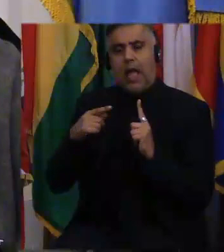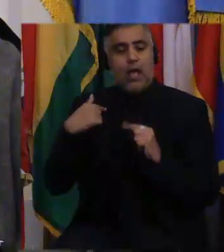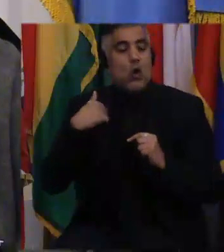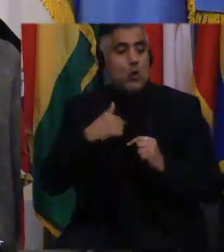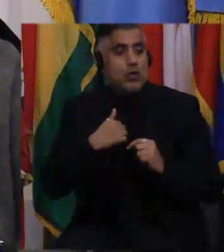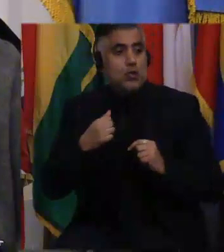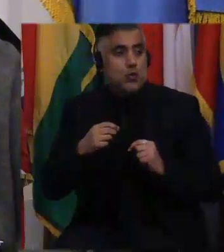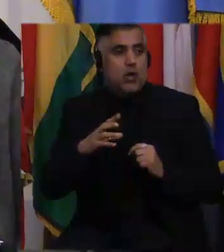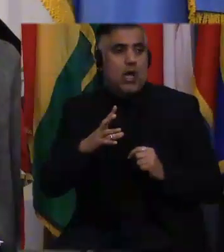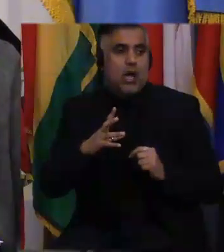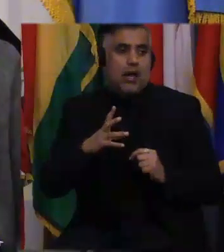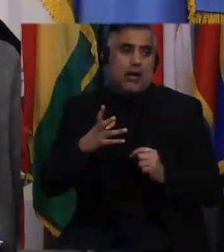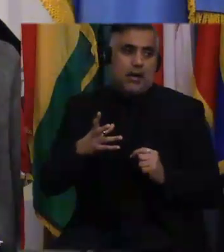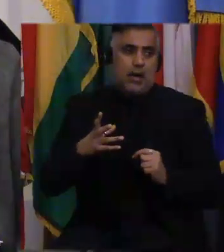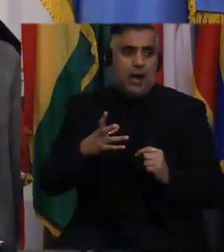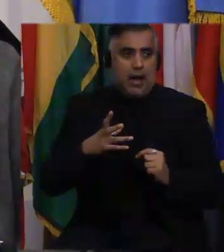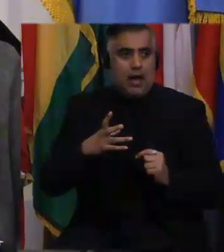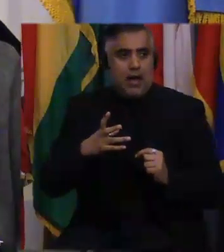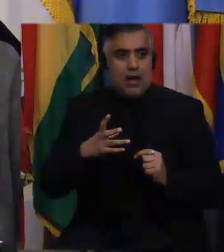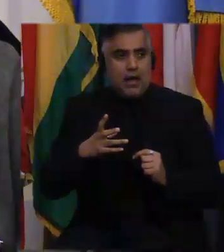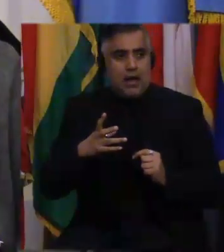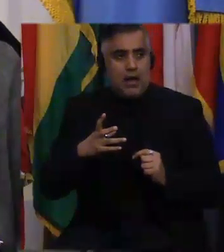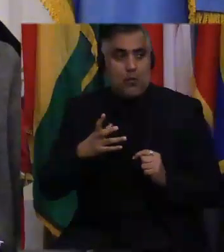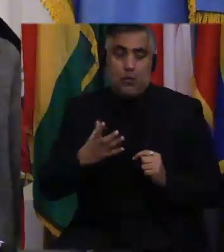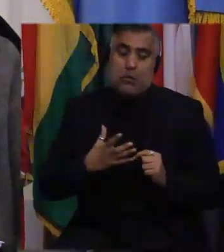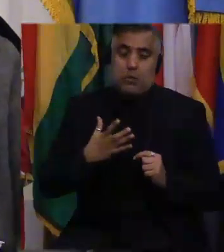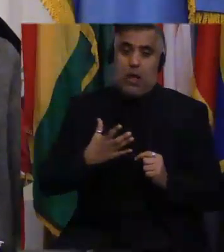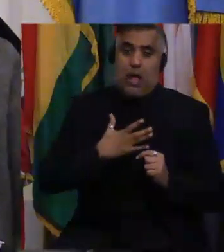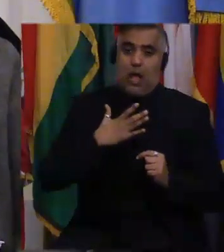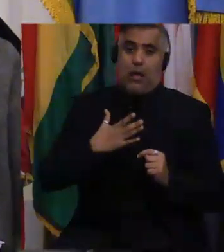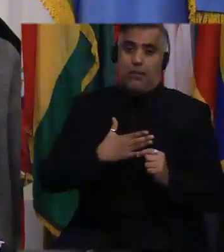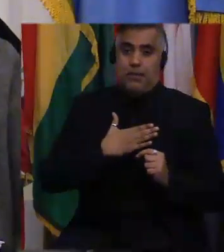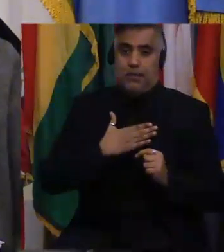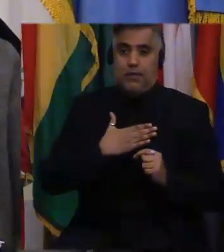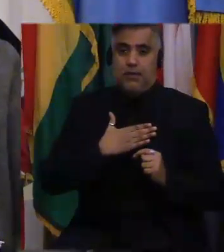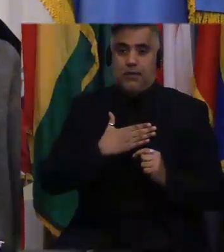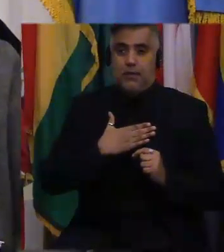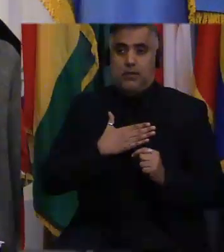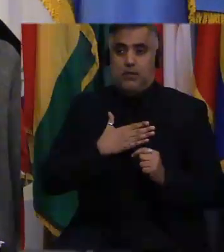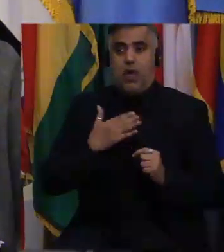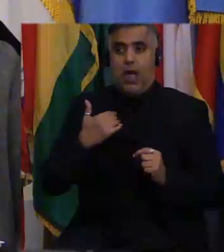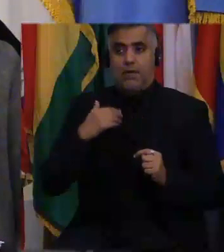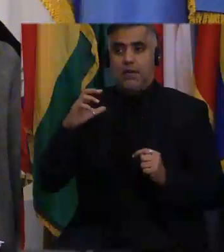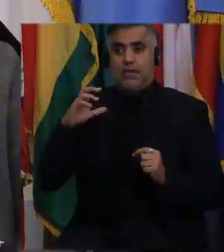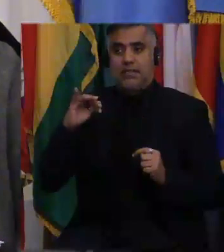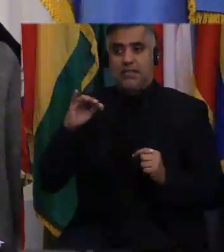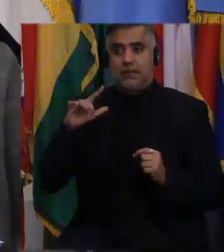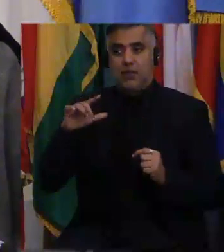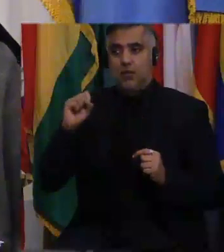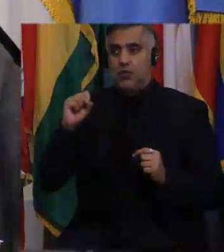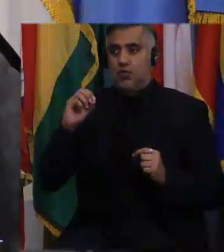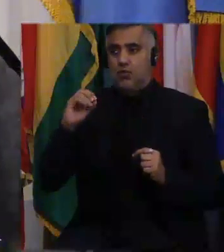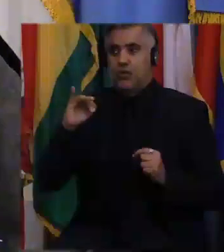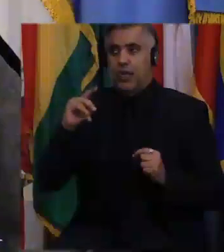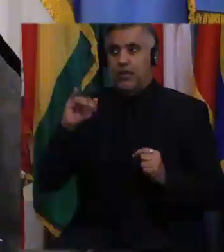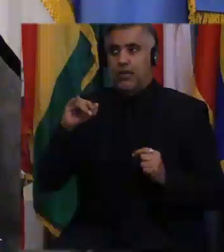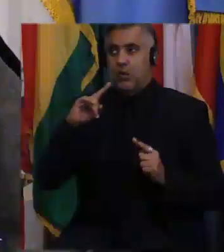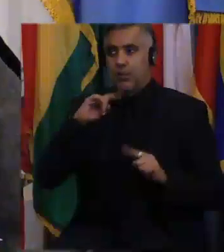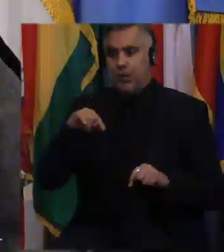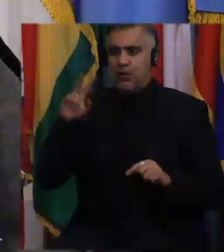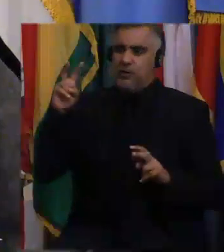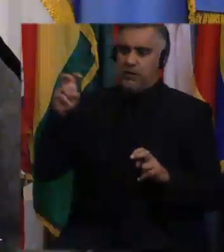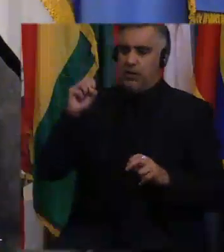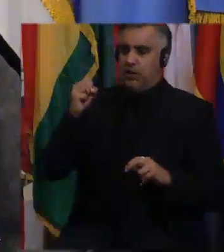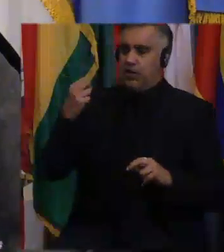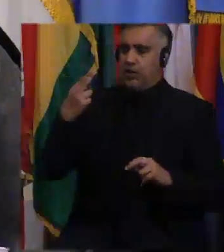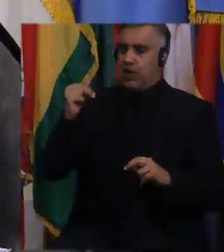do accept, of course, and are very happy to have civil society reports, the so-called shadow reports